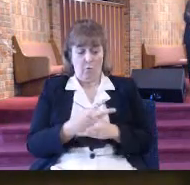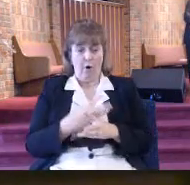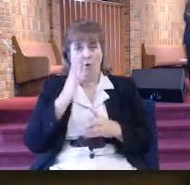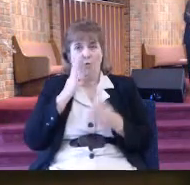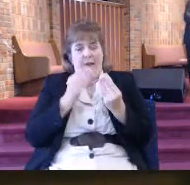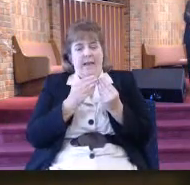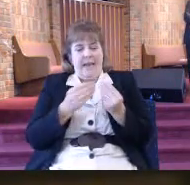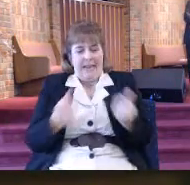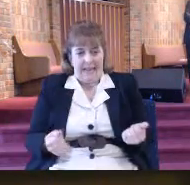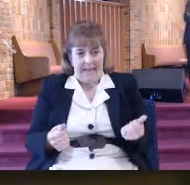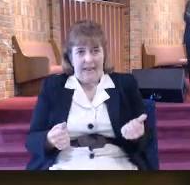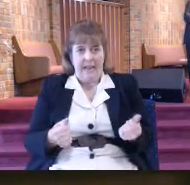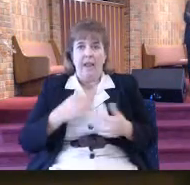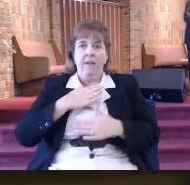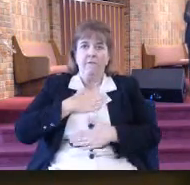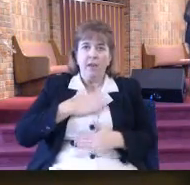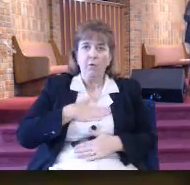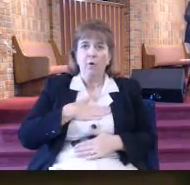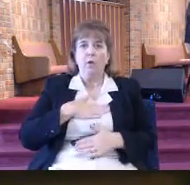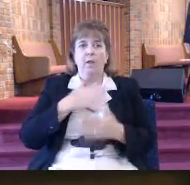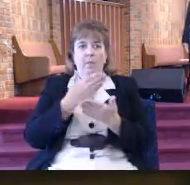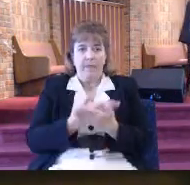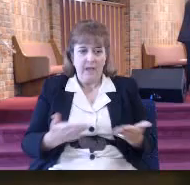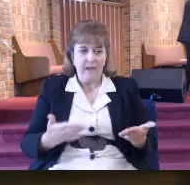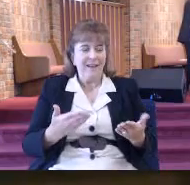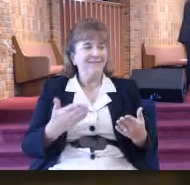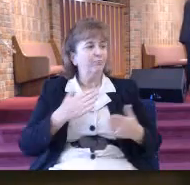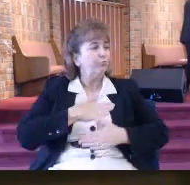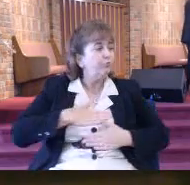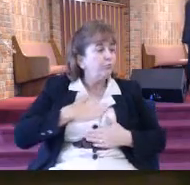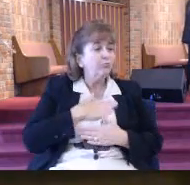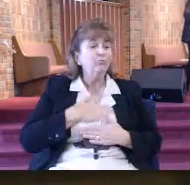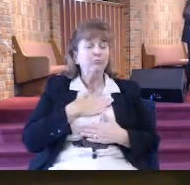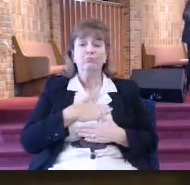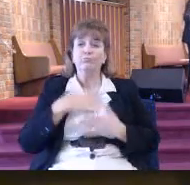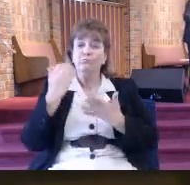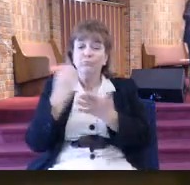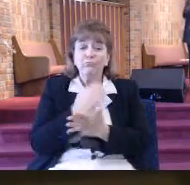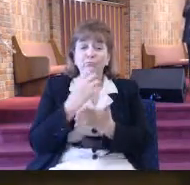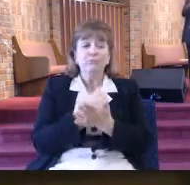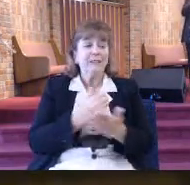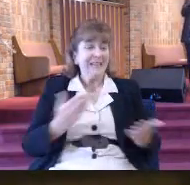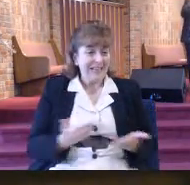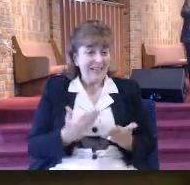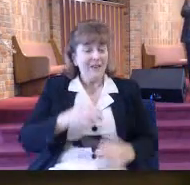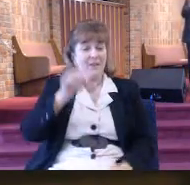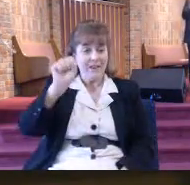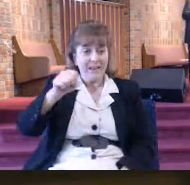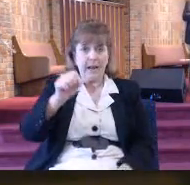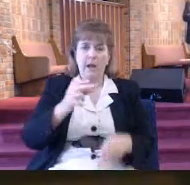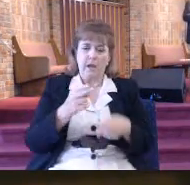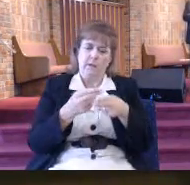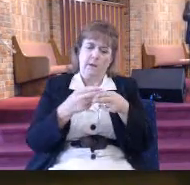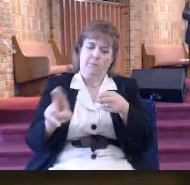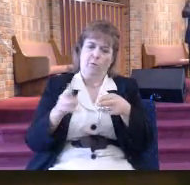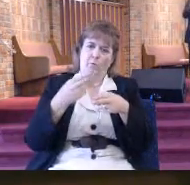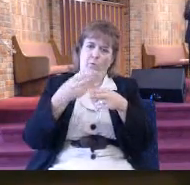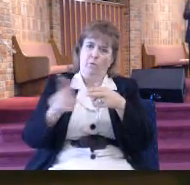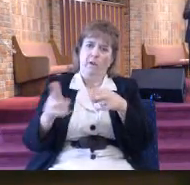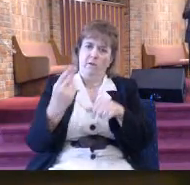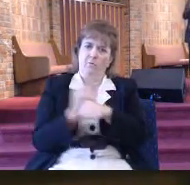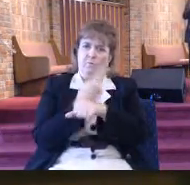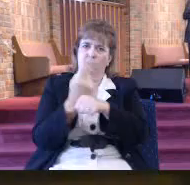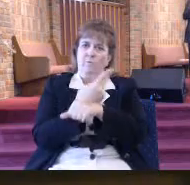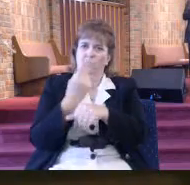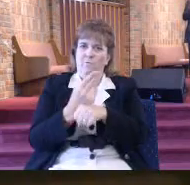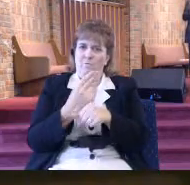physical things of this life that bring us comfort and that bring us opportunities are only here for us to use while